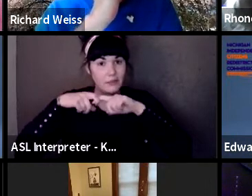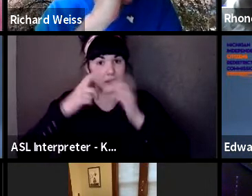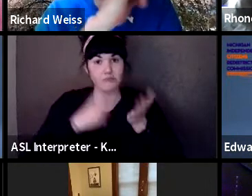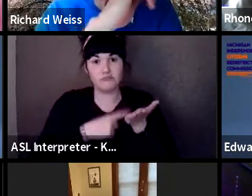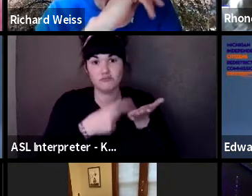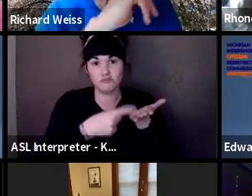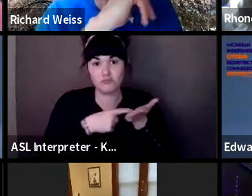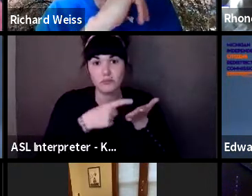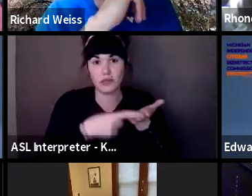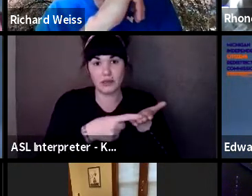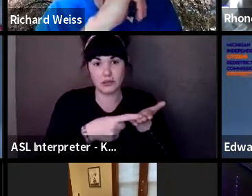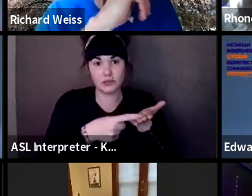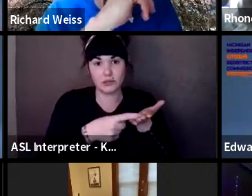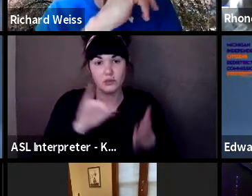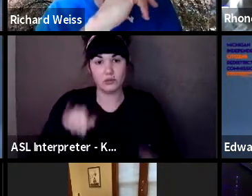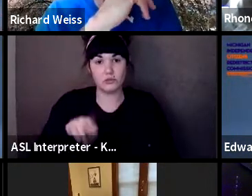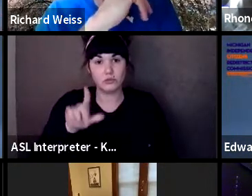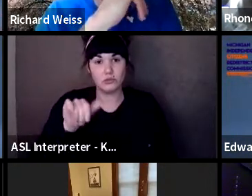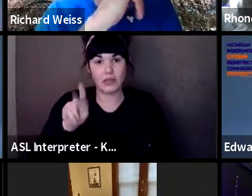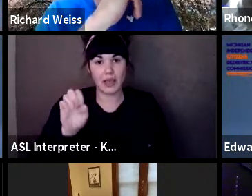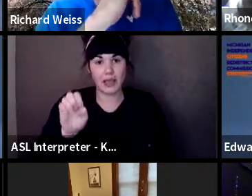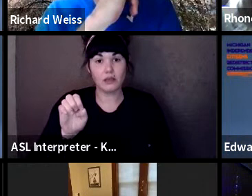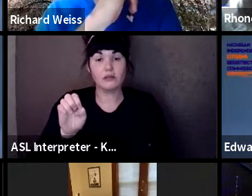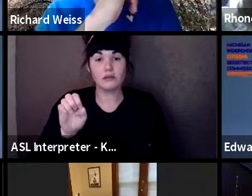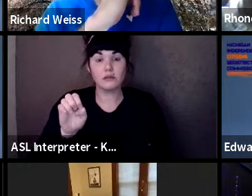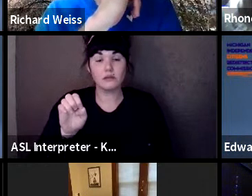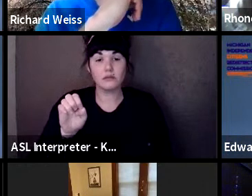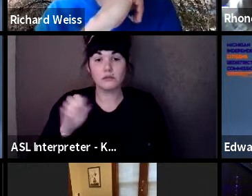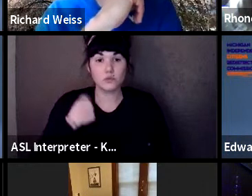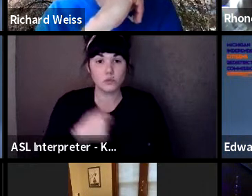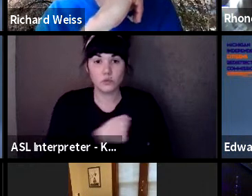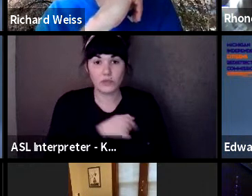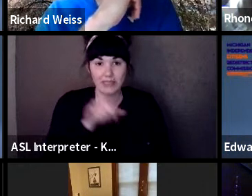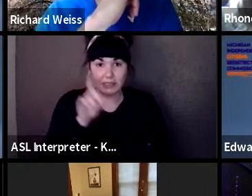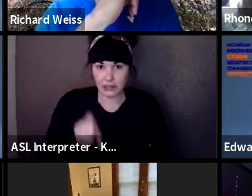discussion, do we need Julianne to clarify what